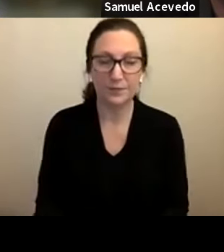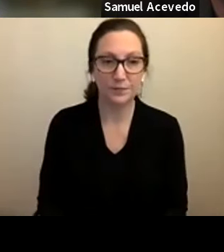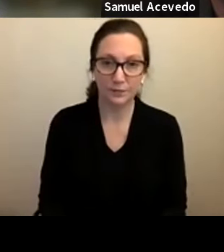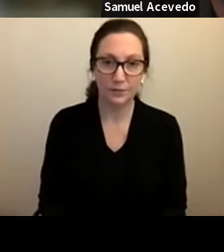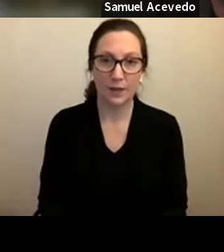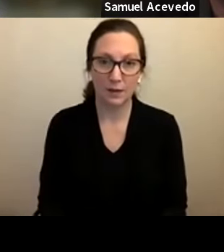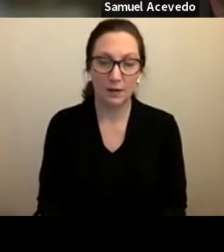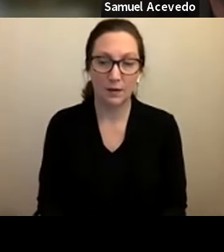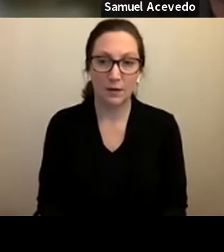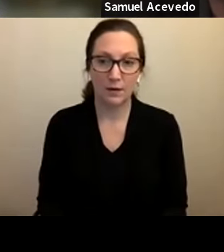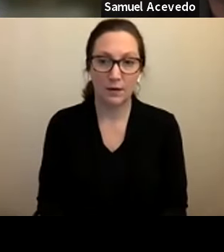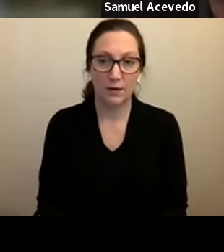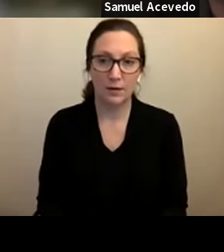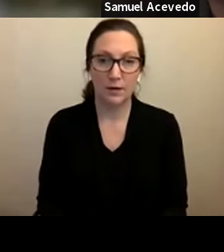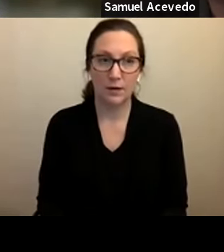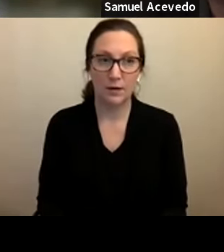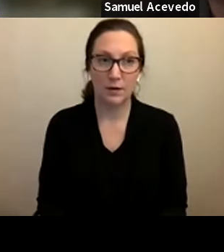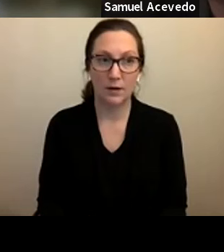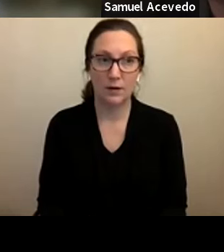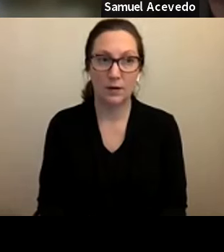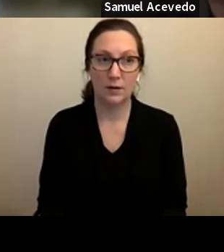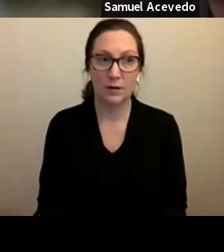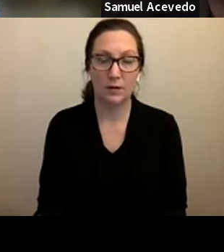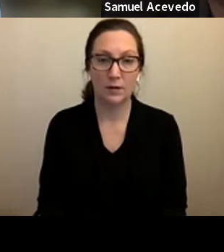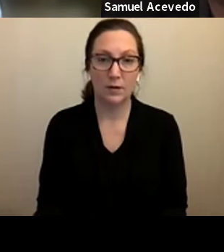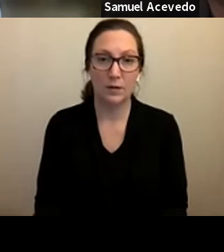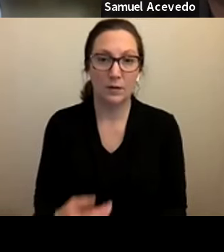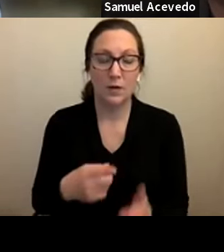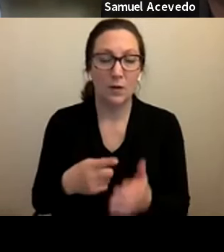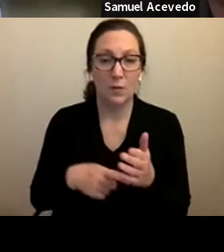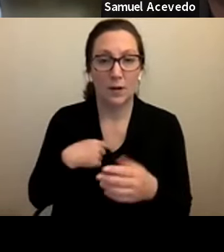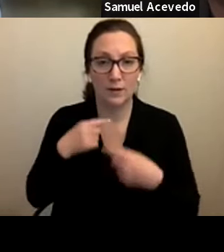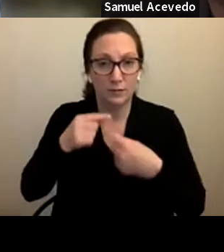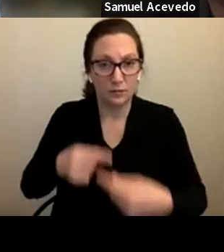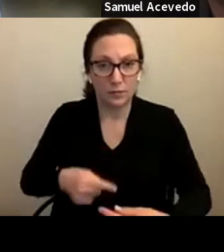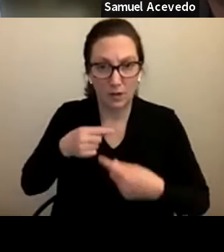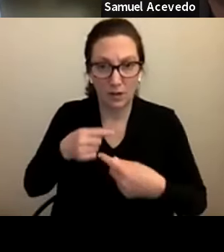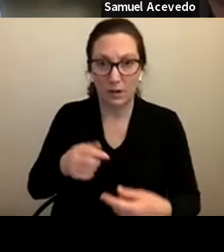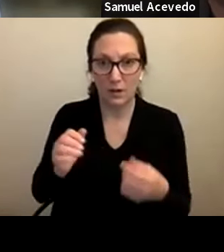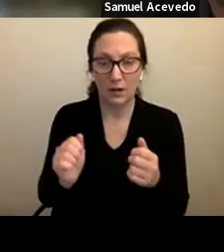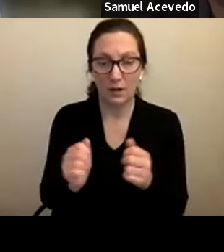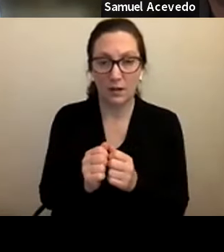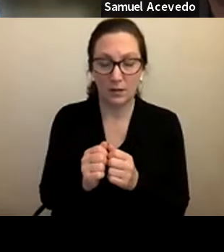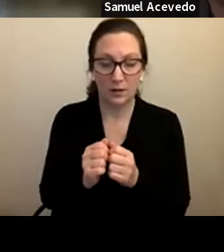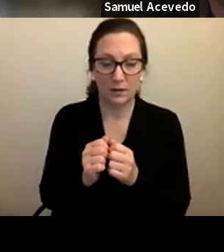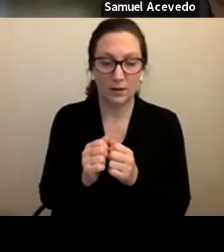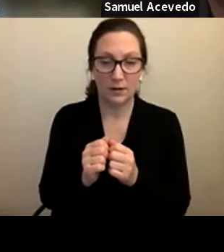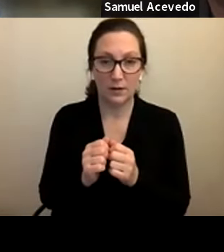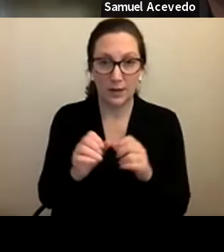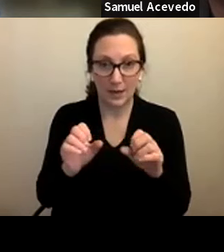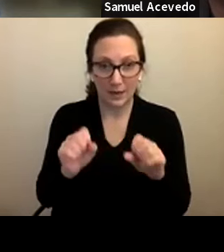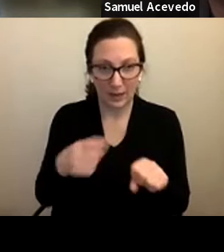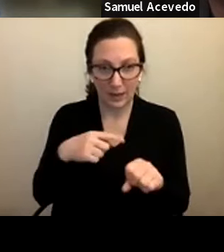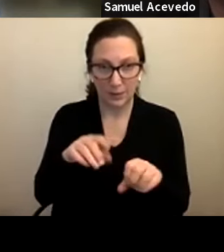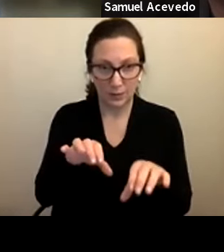So I guess what I'm struggling with is, can we do this in